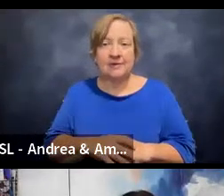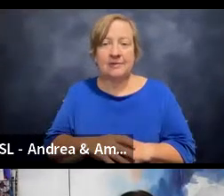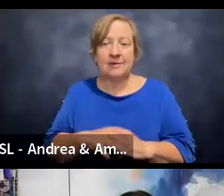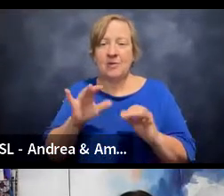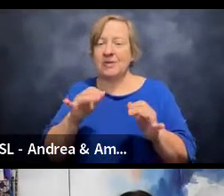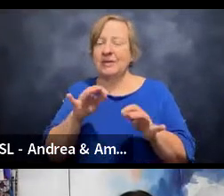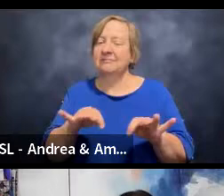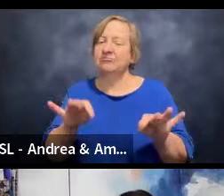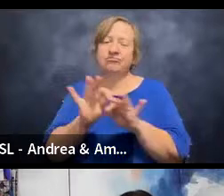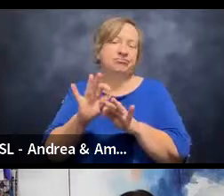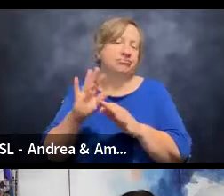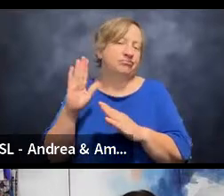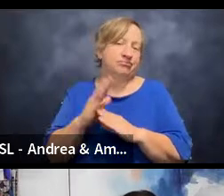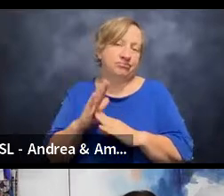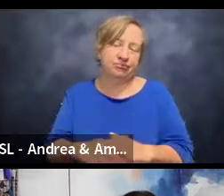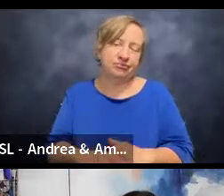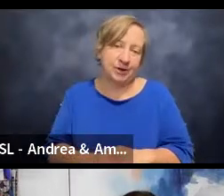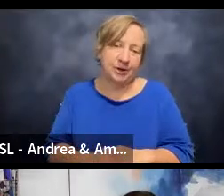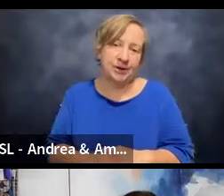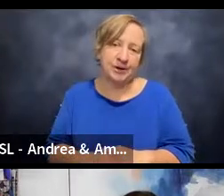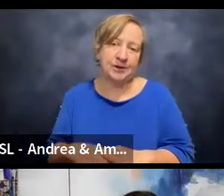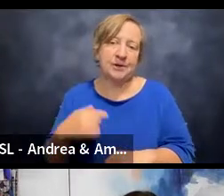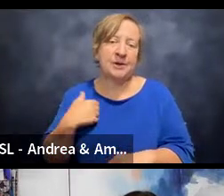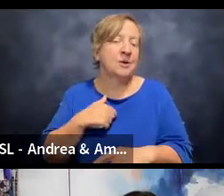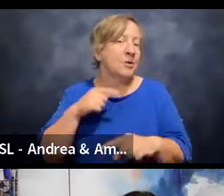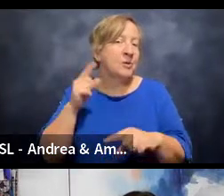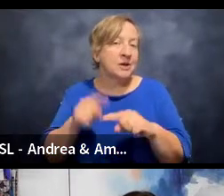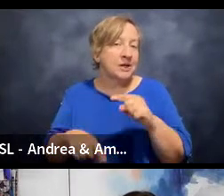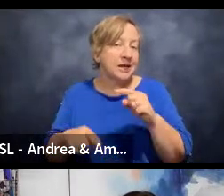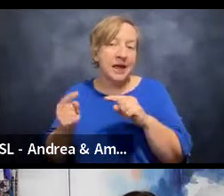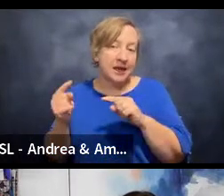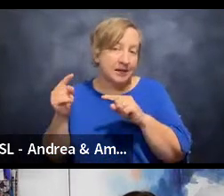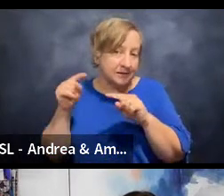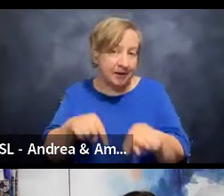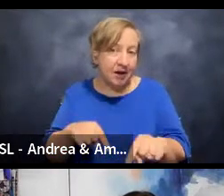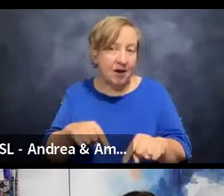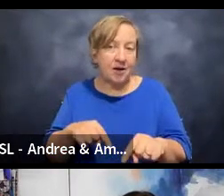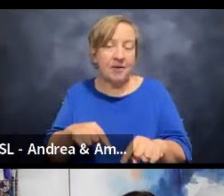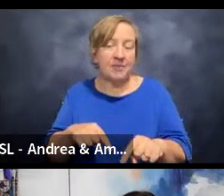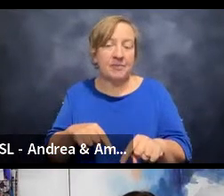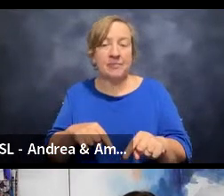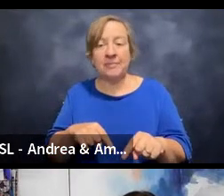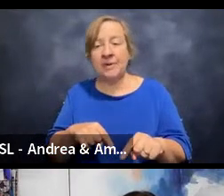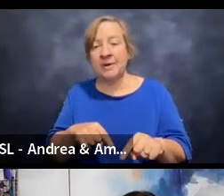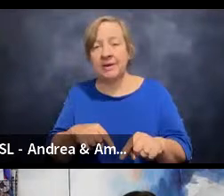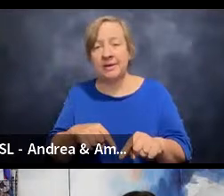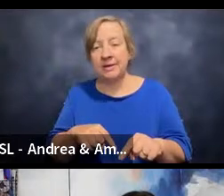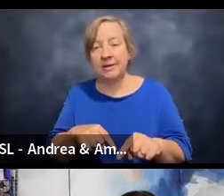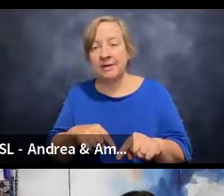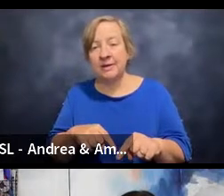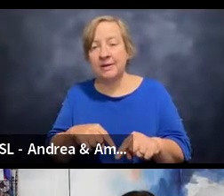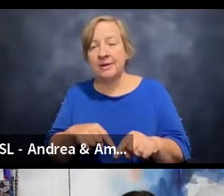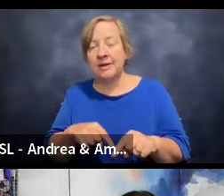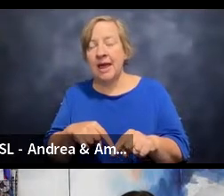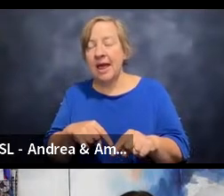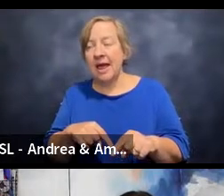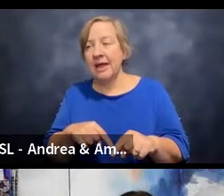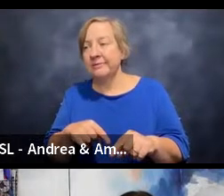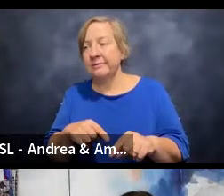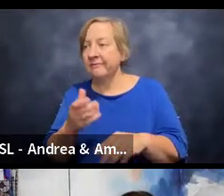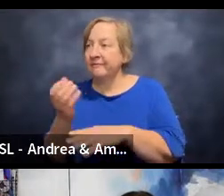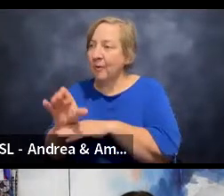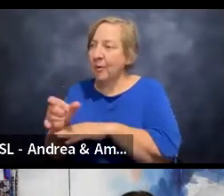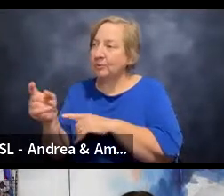key critical. We can't come and usher you to a public hearing. We